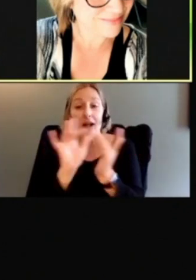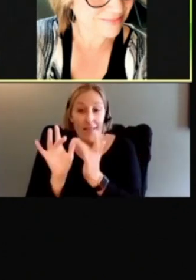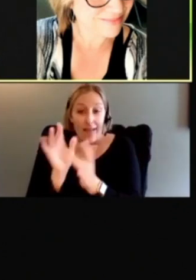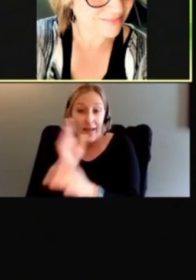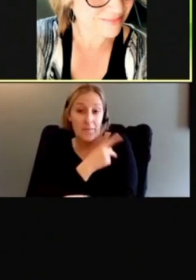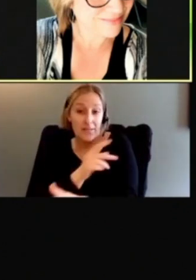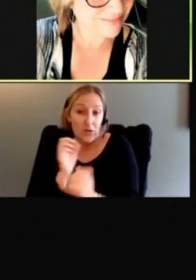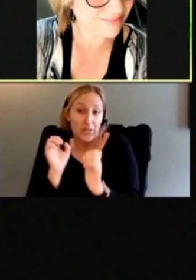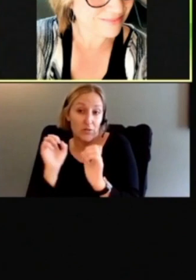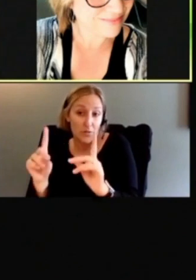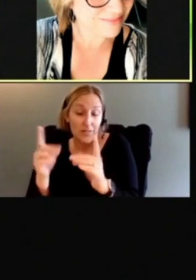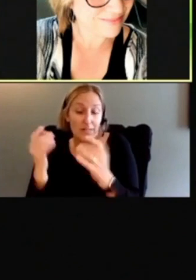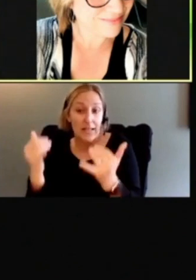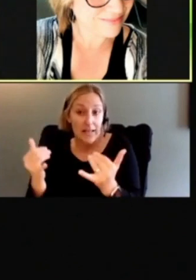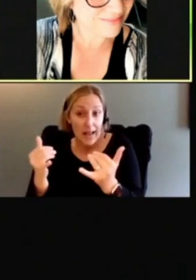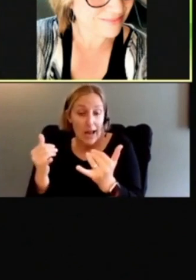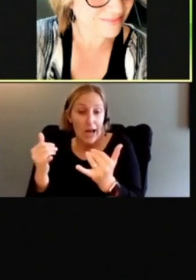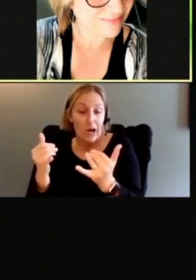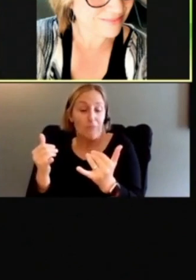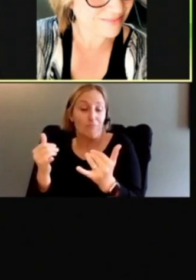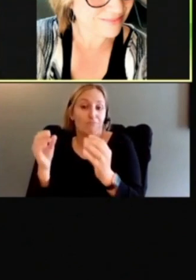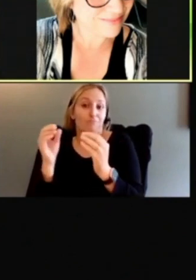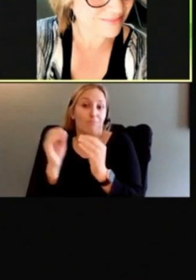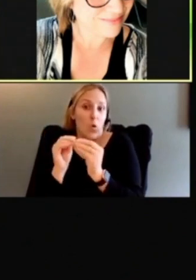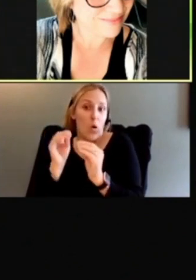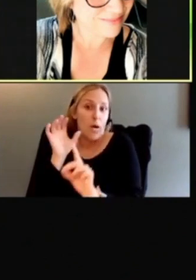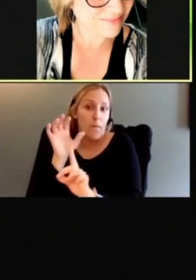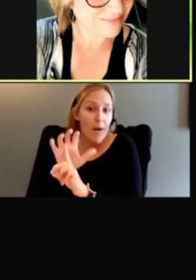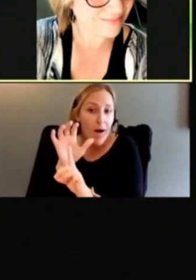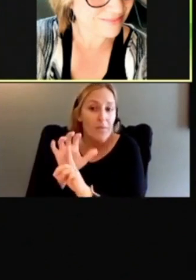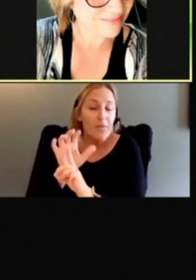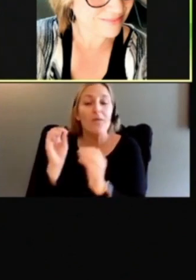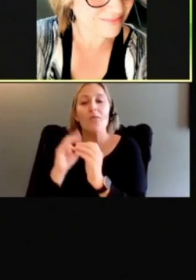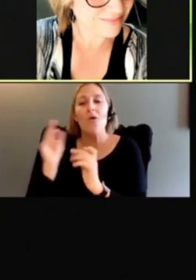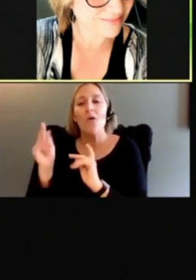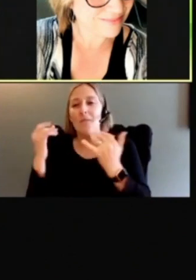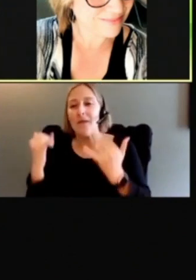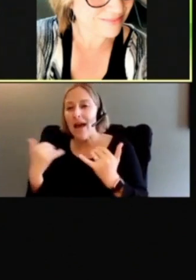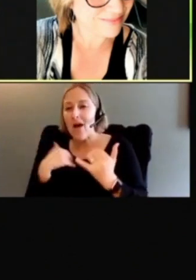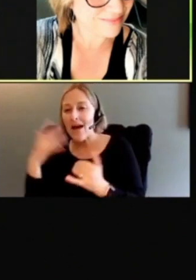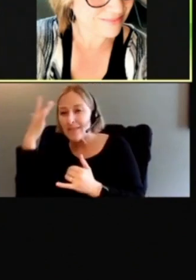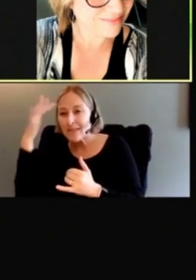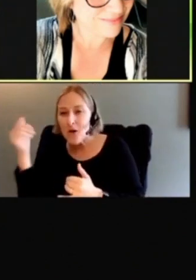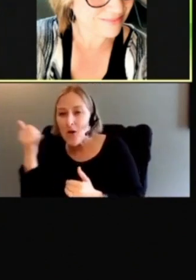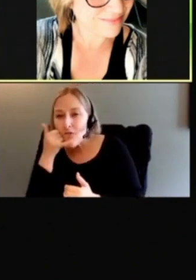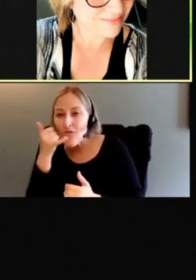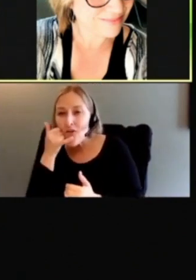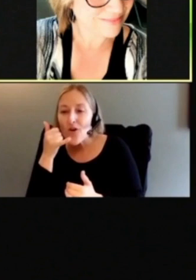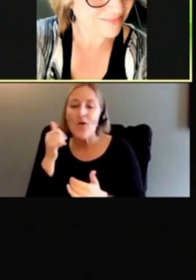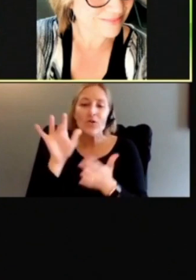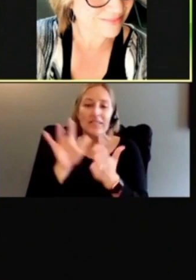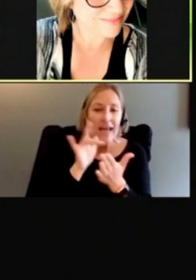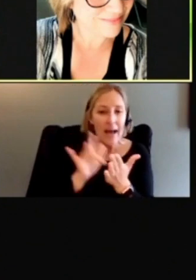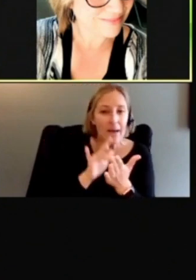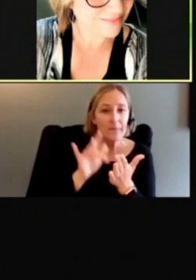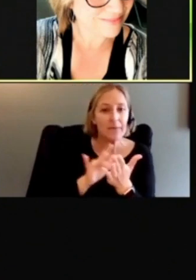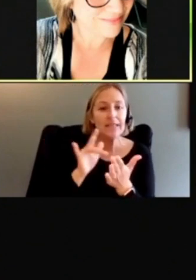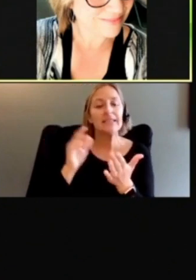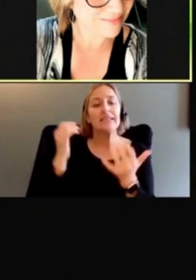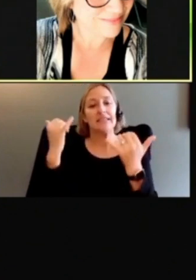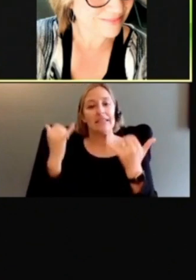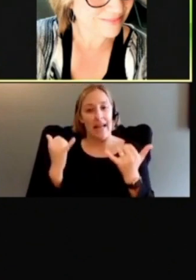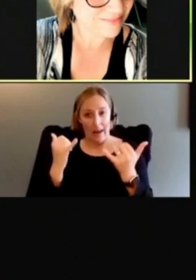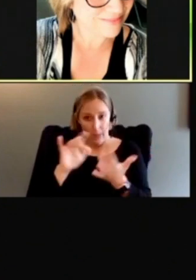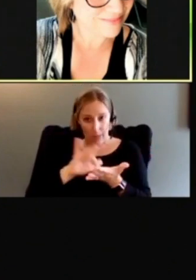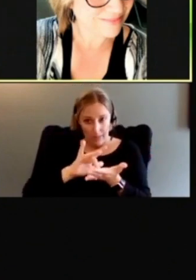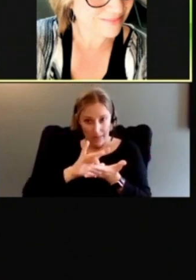popularity, and with more people owning smartphones and tablets, and medical practices are increasingly